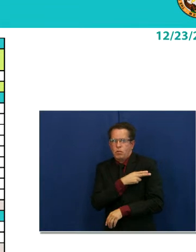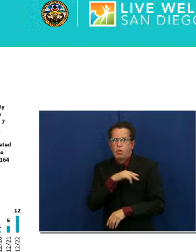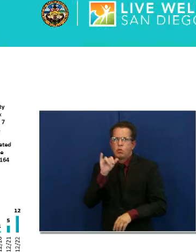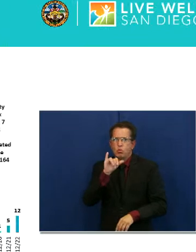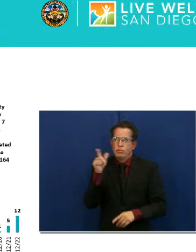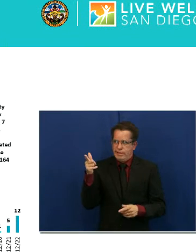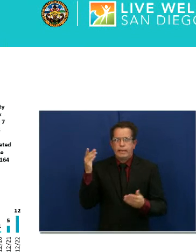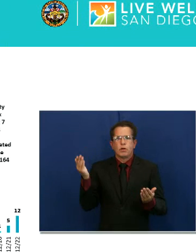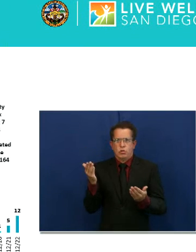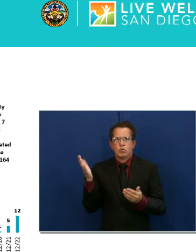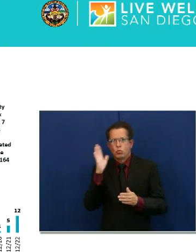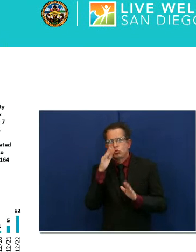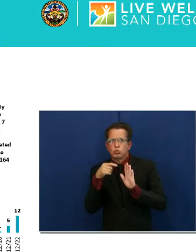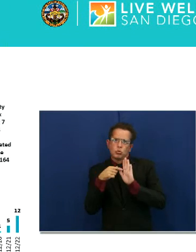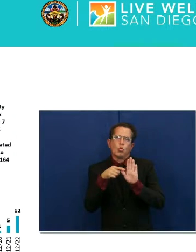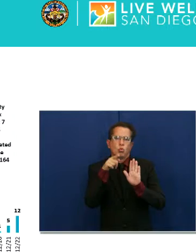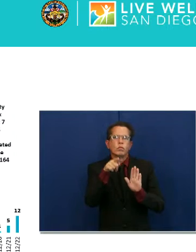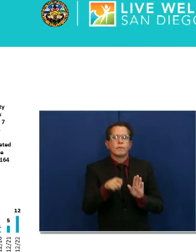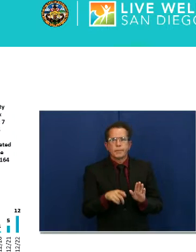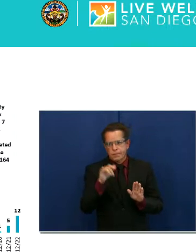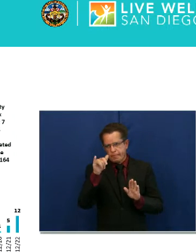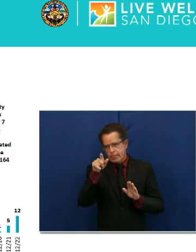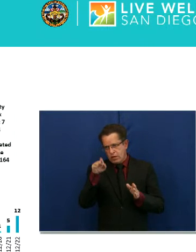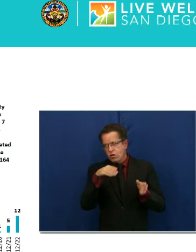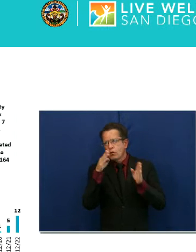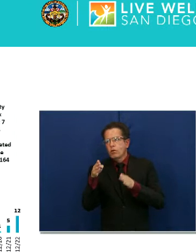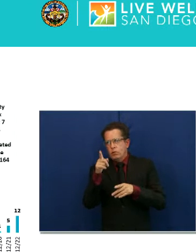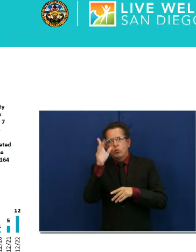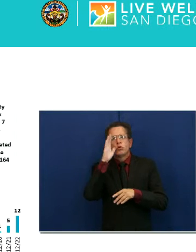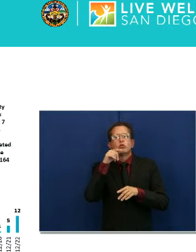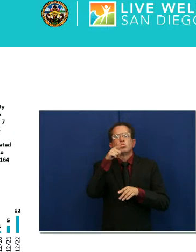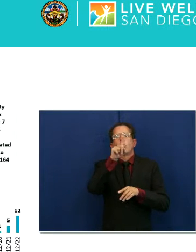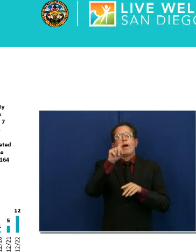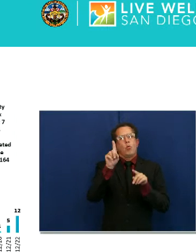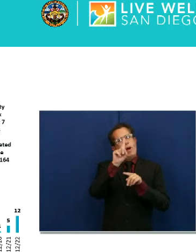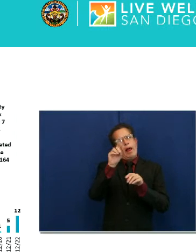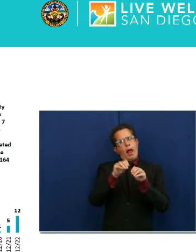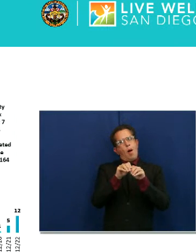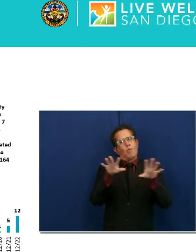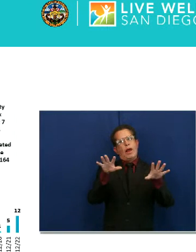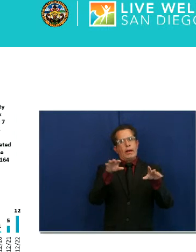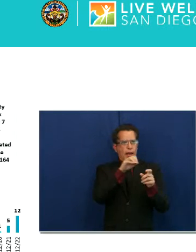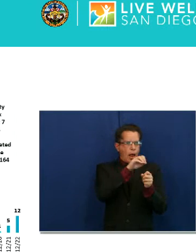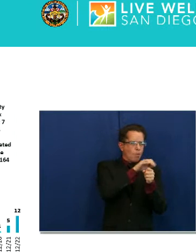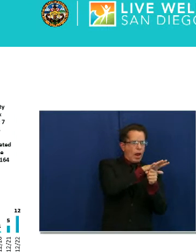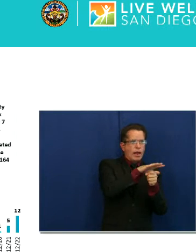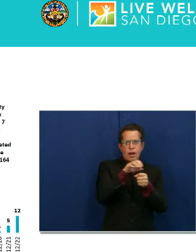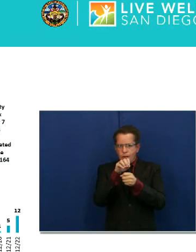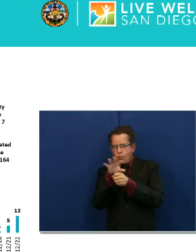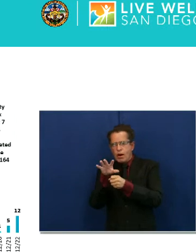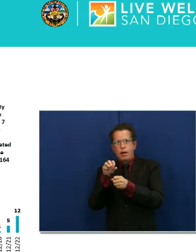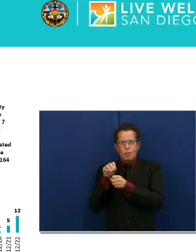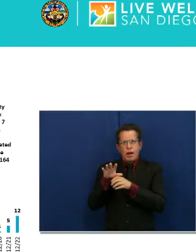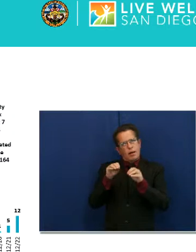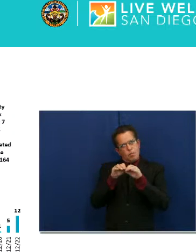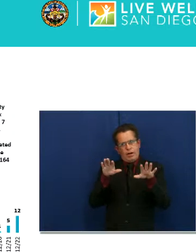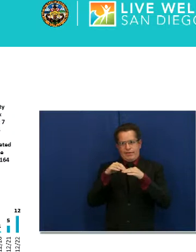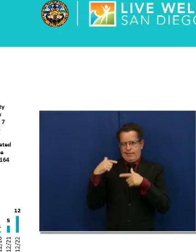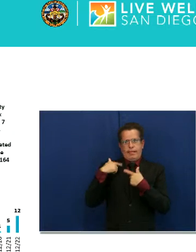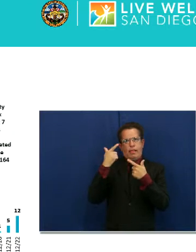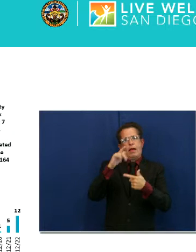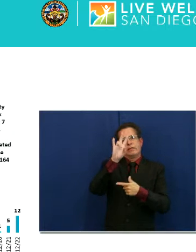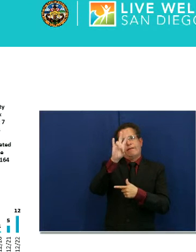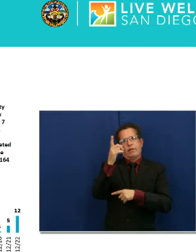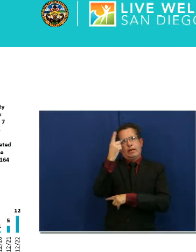slide, we're going to talk about outbreaks, and these are our community setting outbreaks in the past 7 days. We are